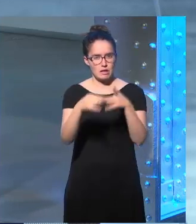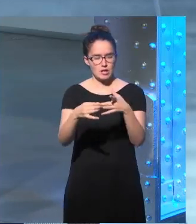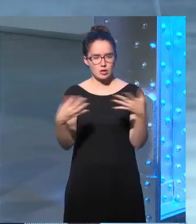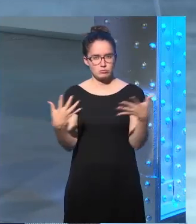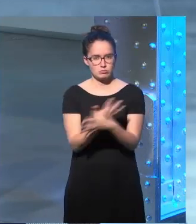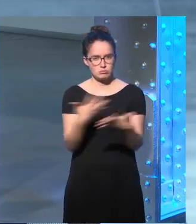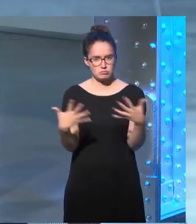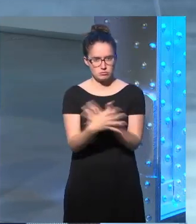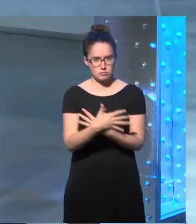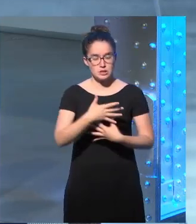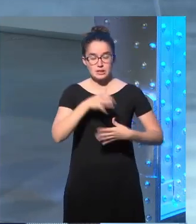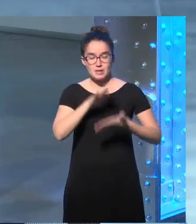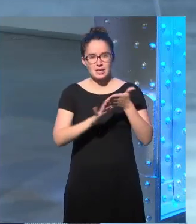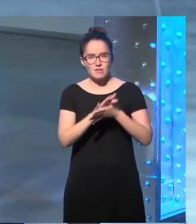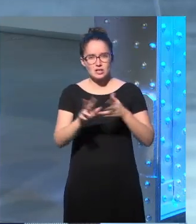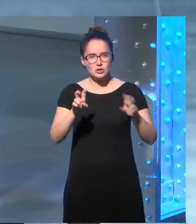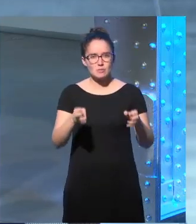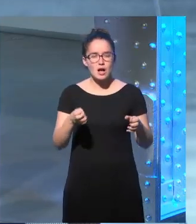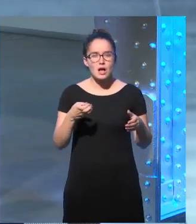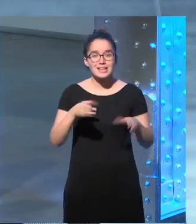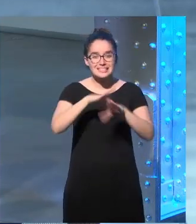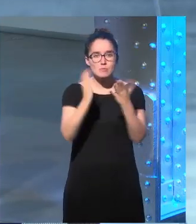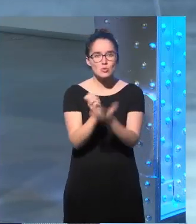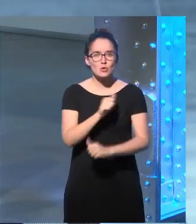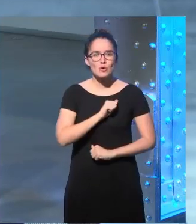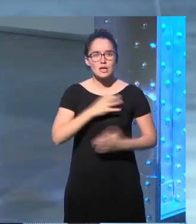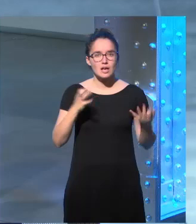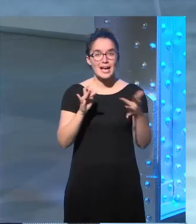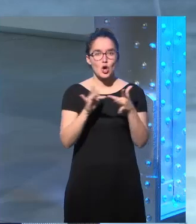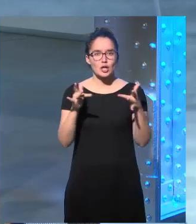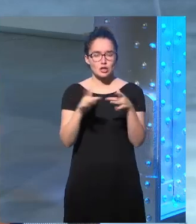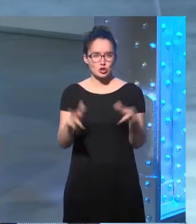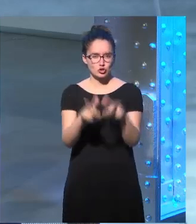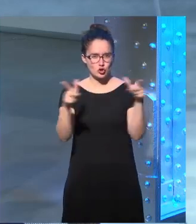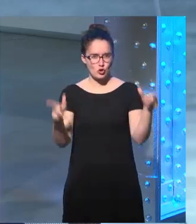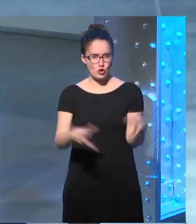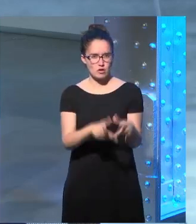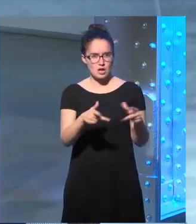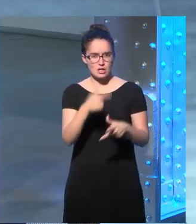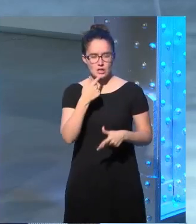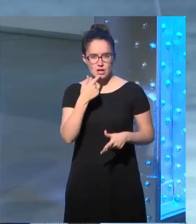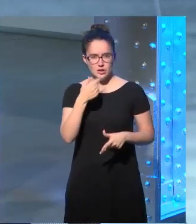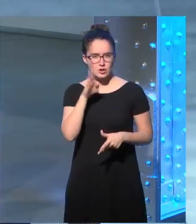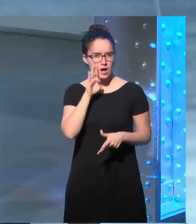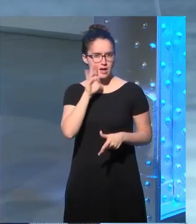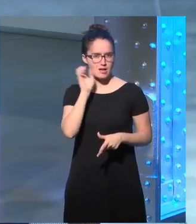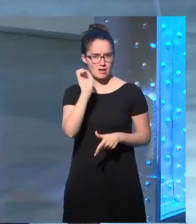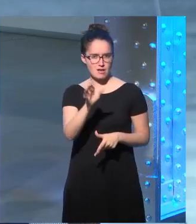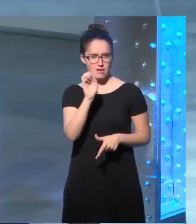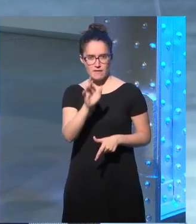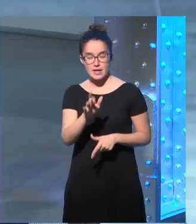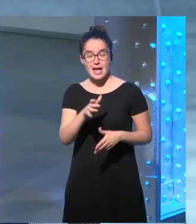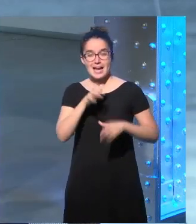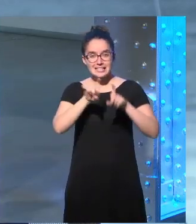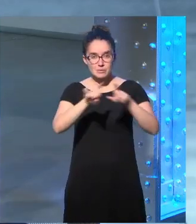the companies. But also talking about what they expect in this world is the social connection that also Carl